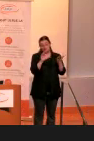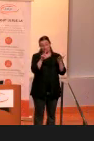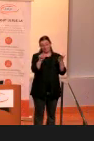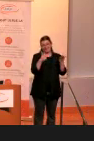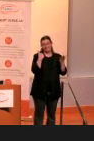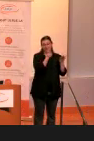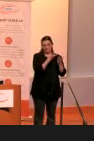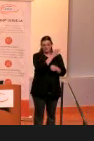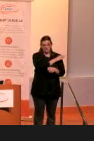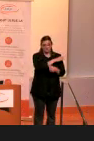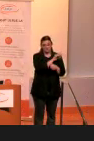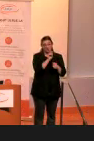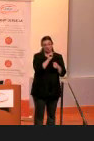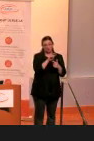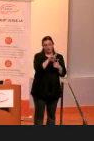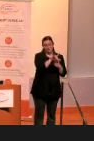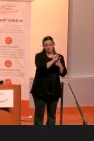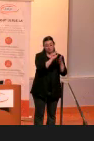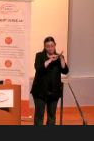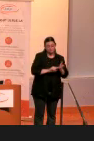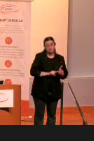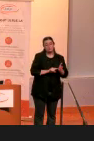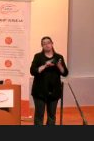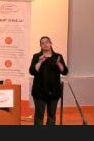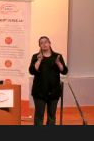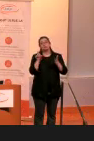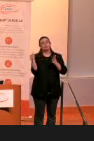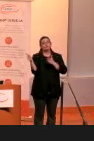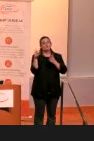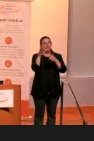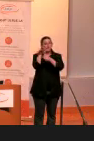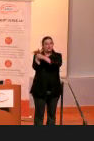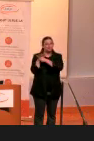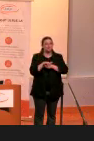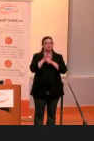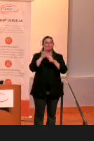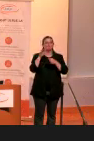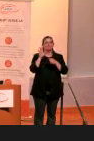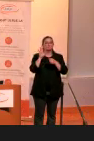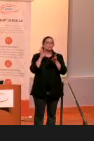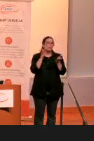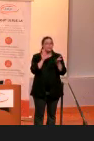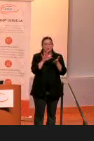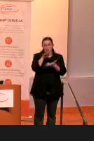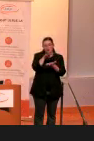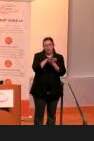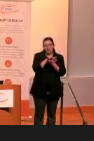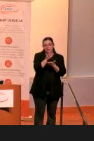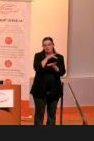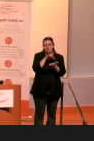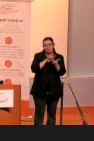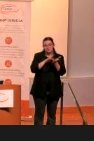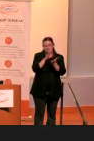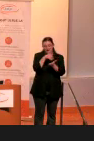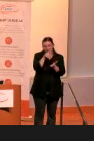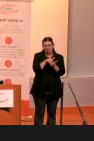USC with Leanna Wise is doing trials. So contact your academic medical center and